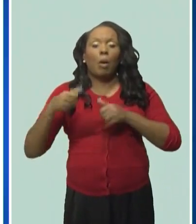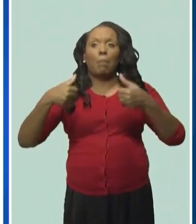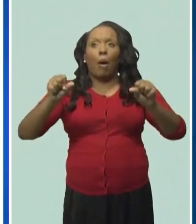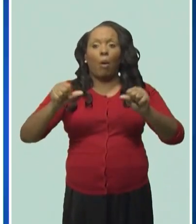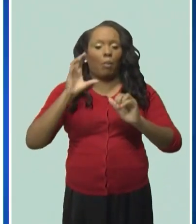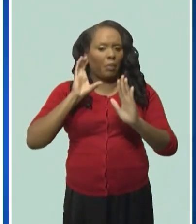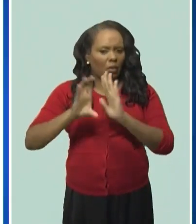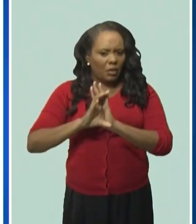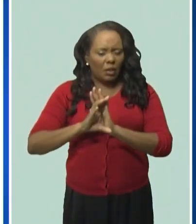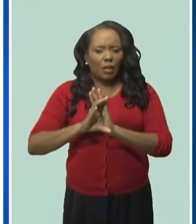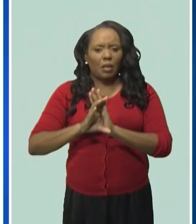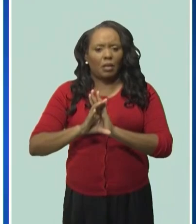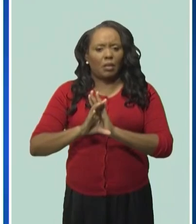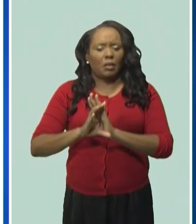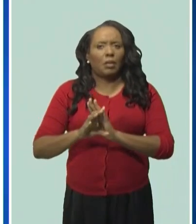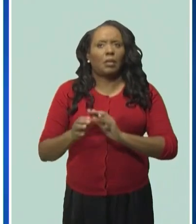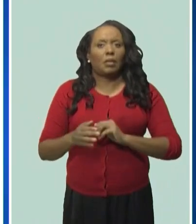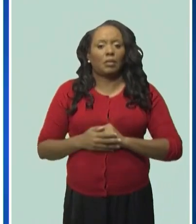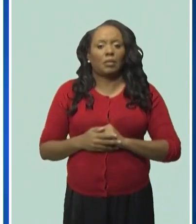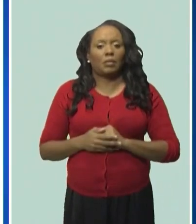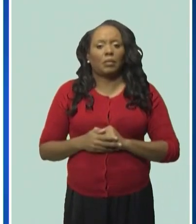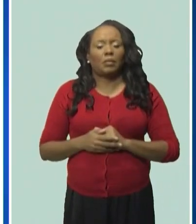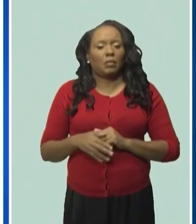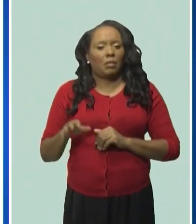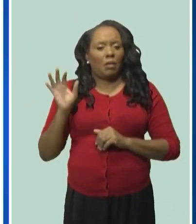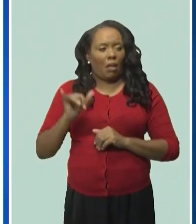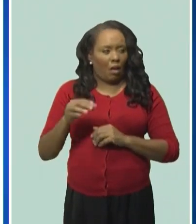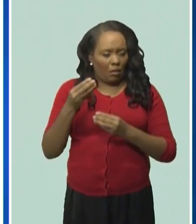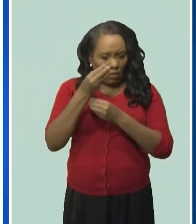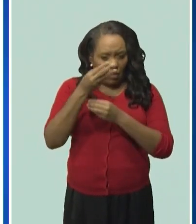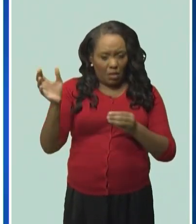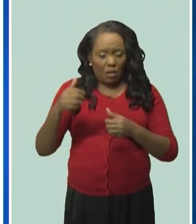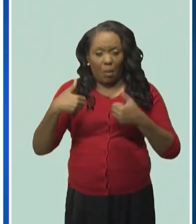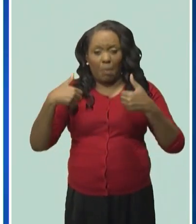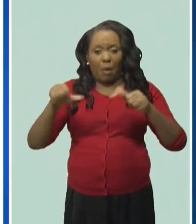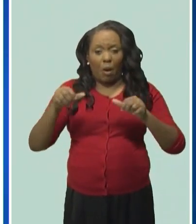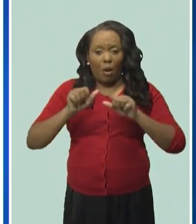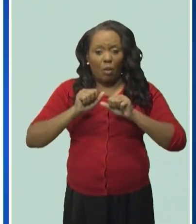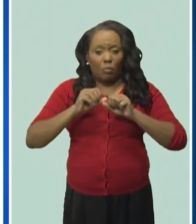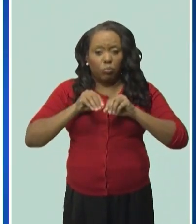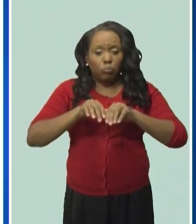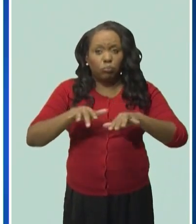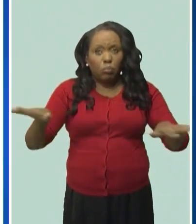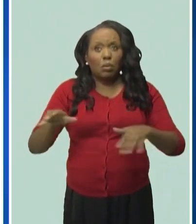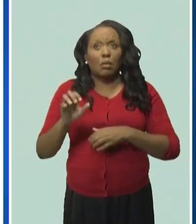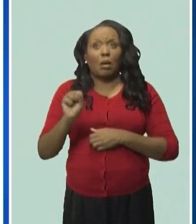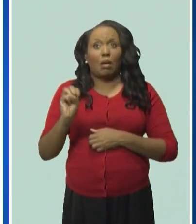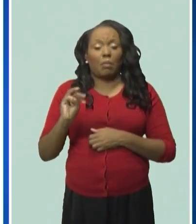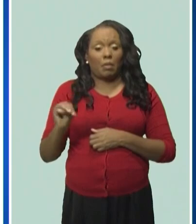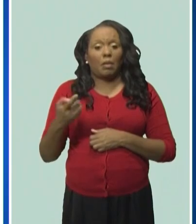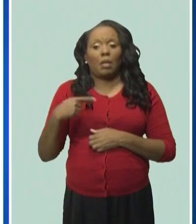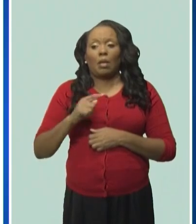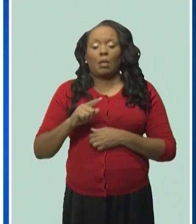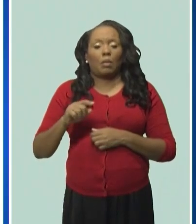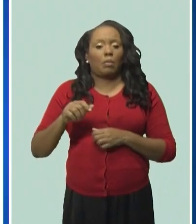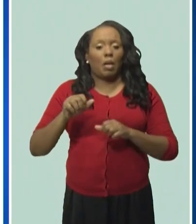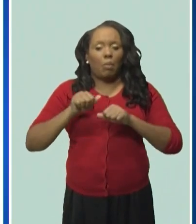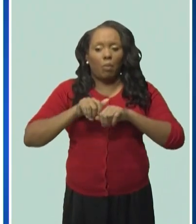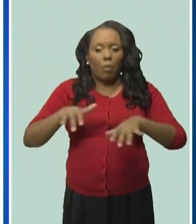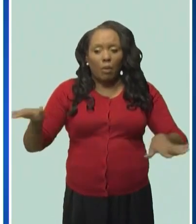we also did was send that information to some of the more popular bloggers in